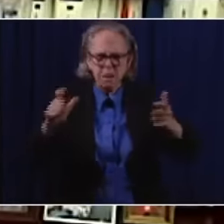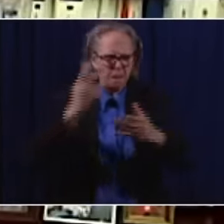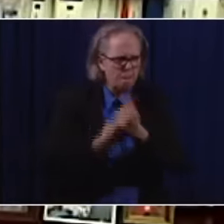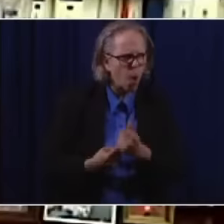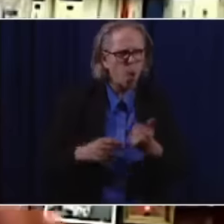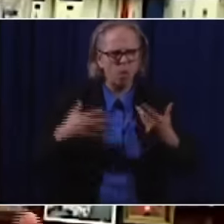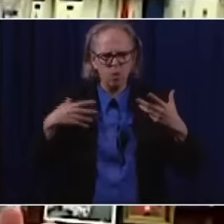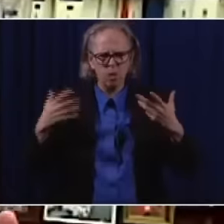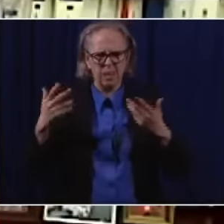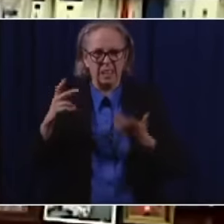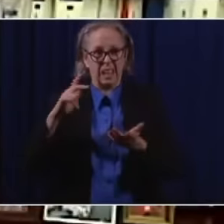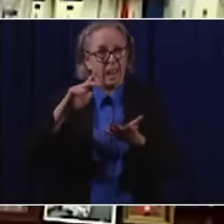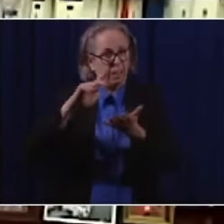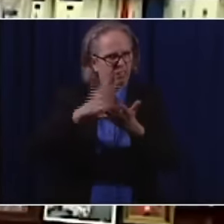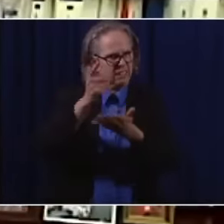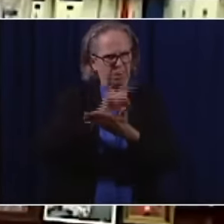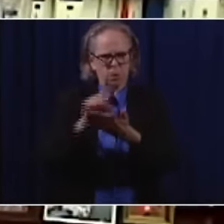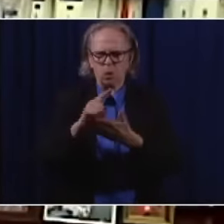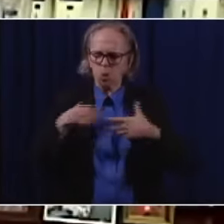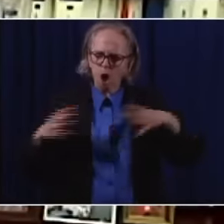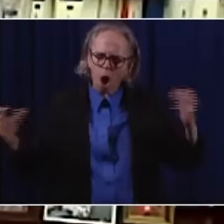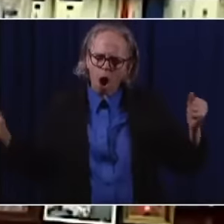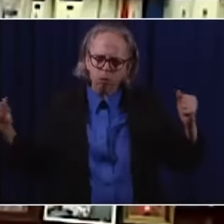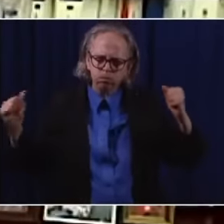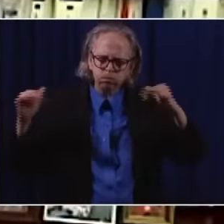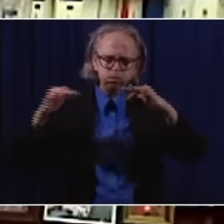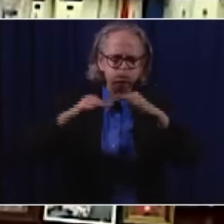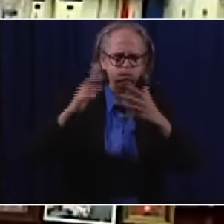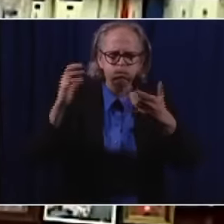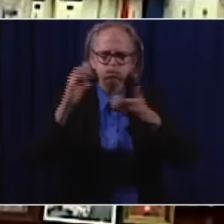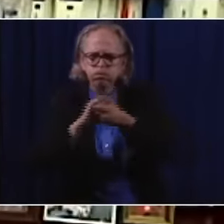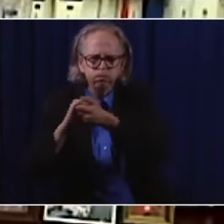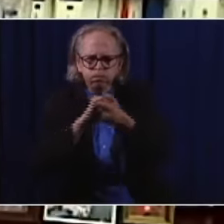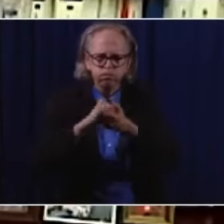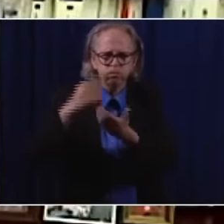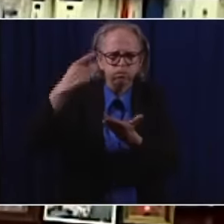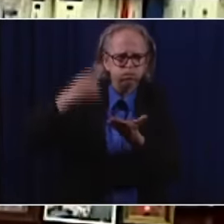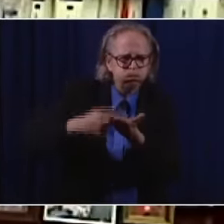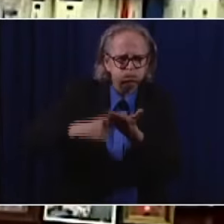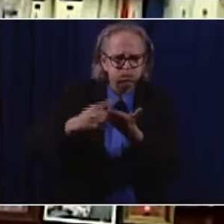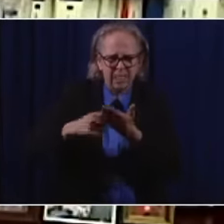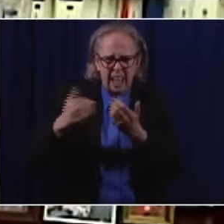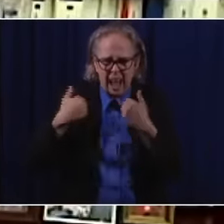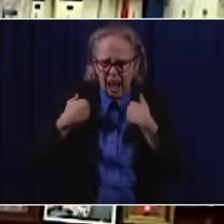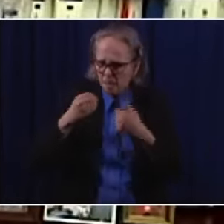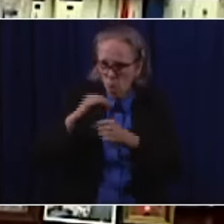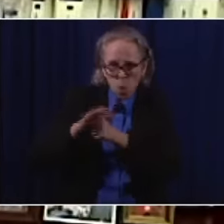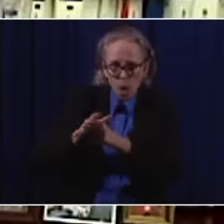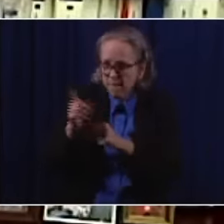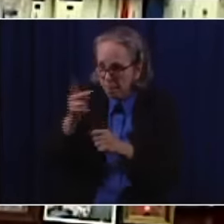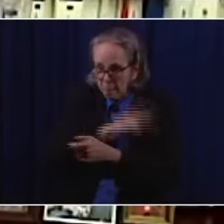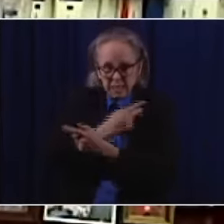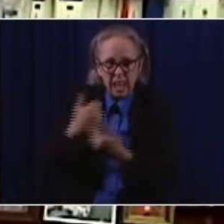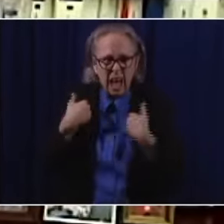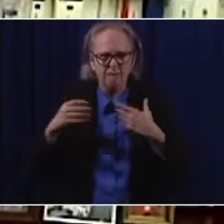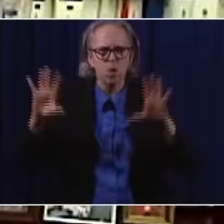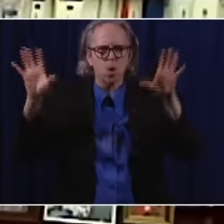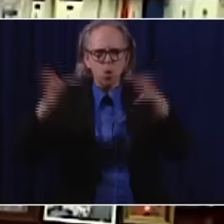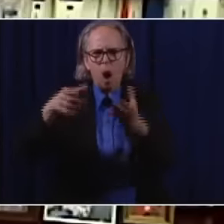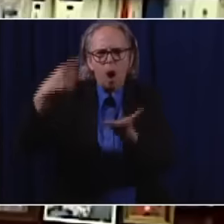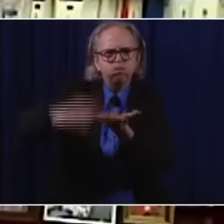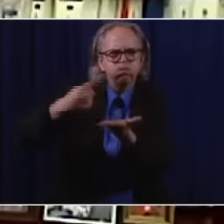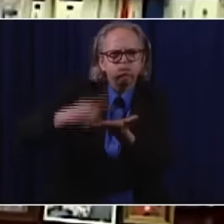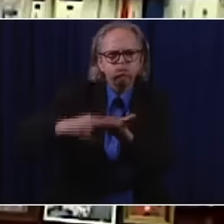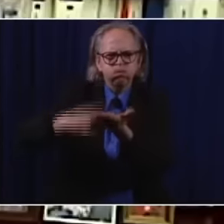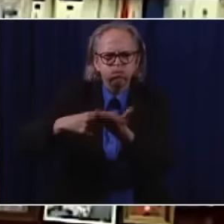a call for all of the hospitals in the zone that have COVID patients in the hospital. Once again, talking about their capacity, talking about the volume